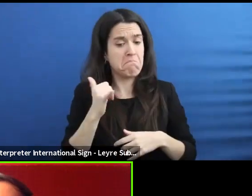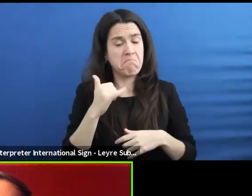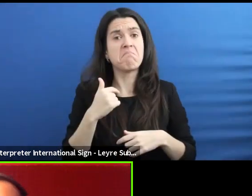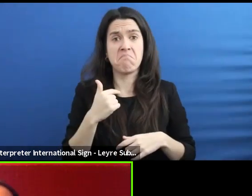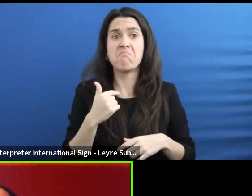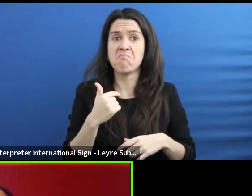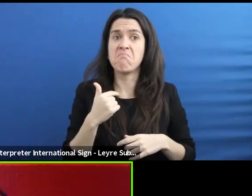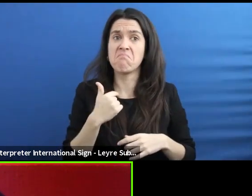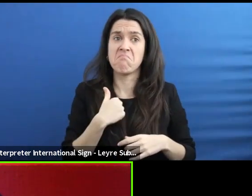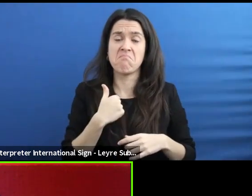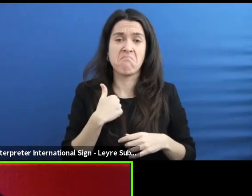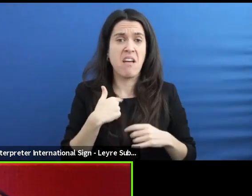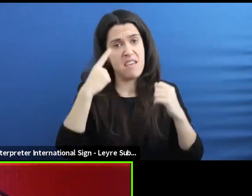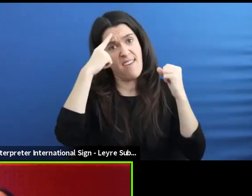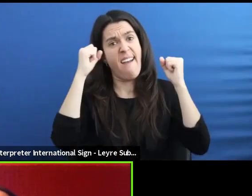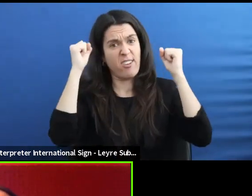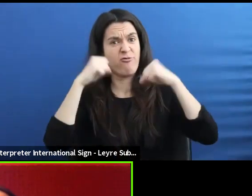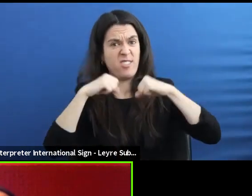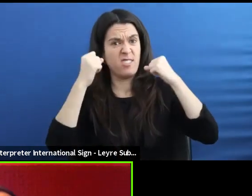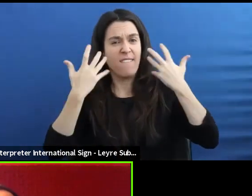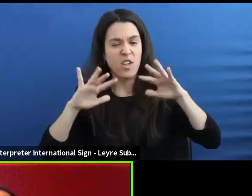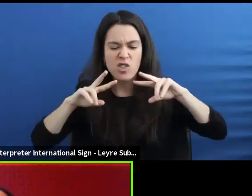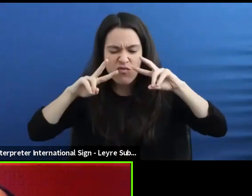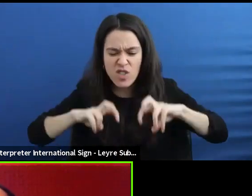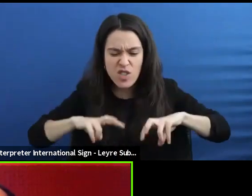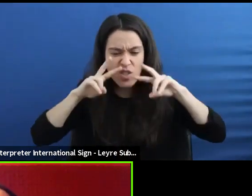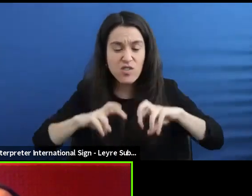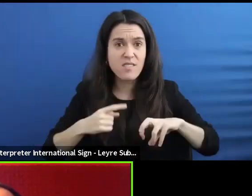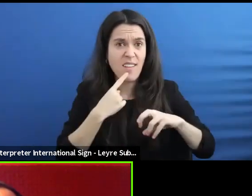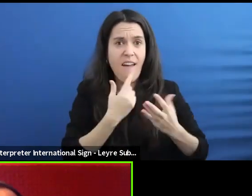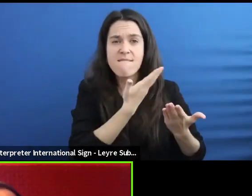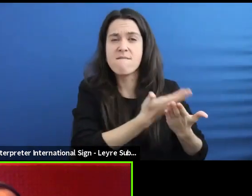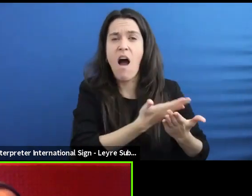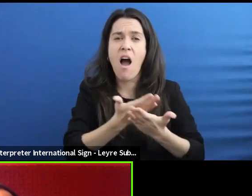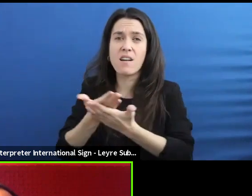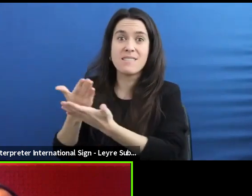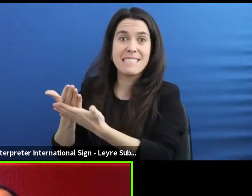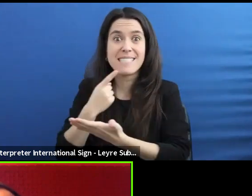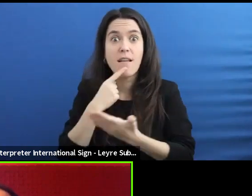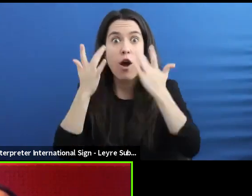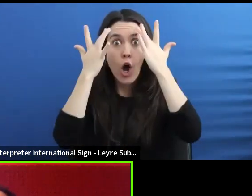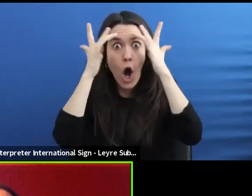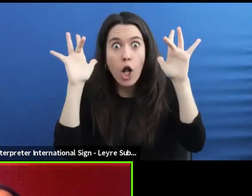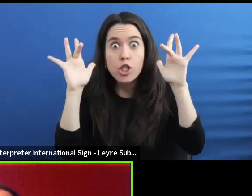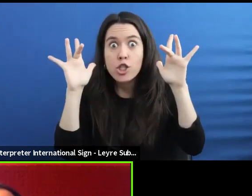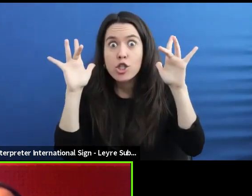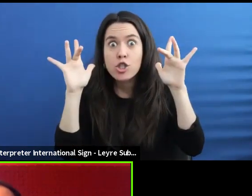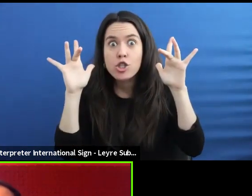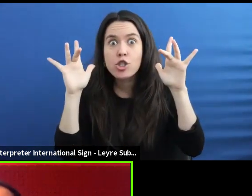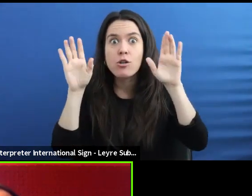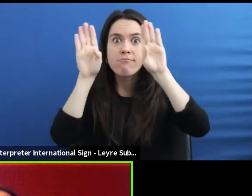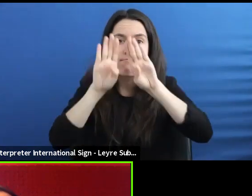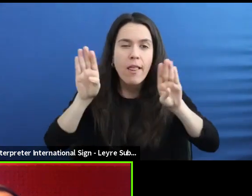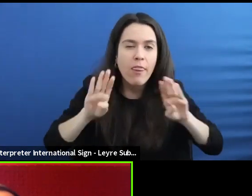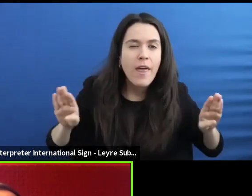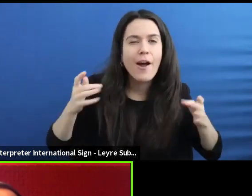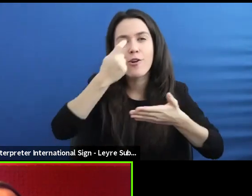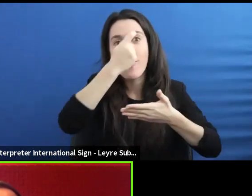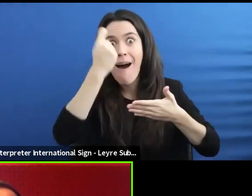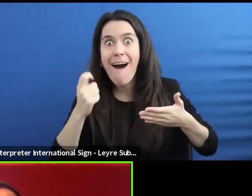like from a scientific point of view, they always say we put out the facts, but culture can make it tellable, tangible. And